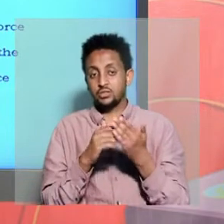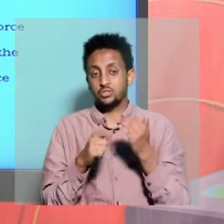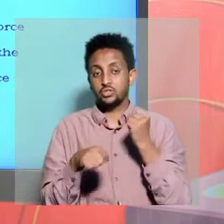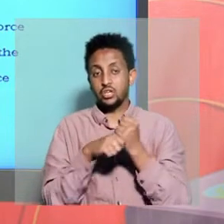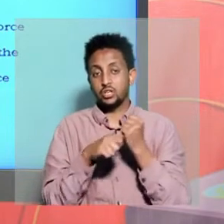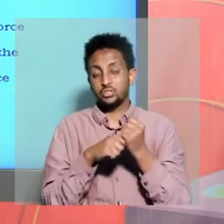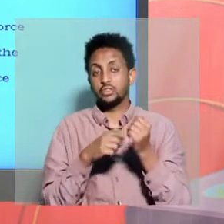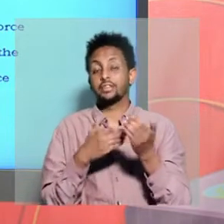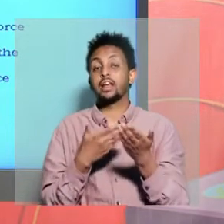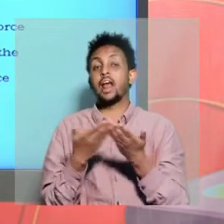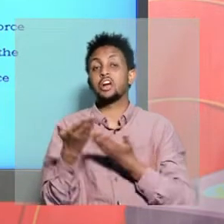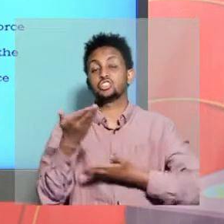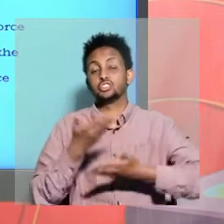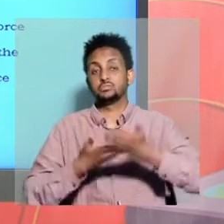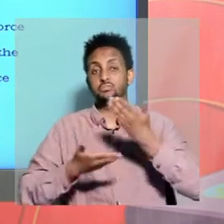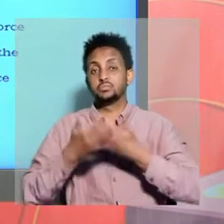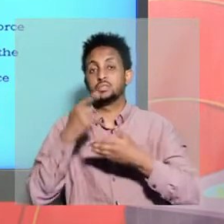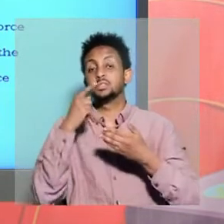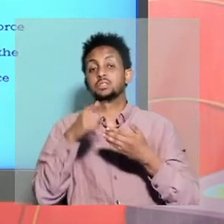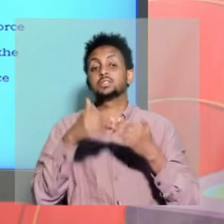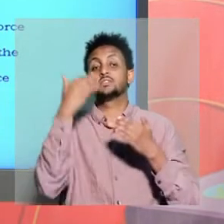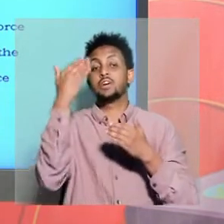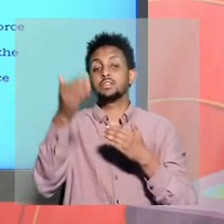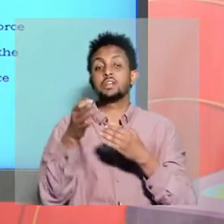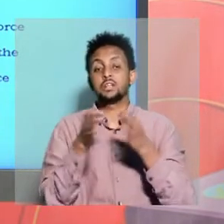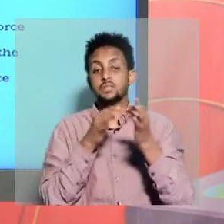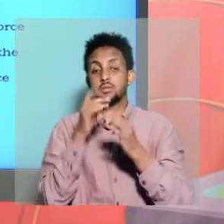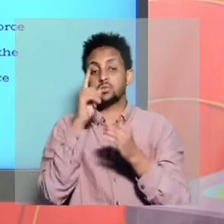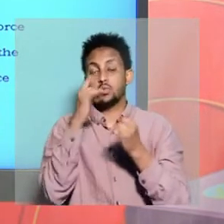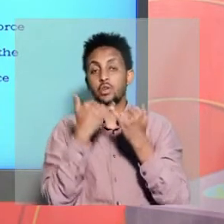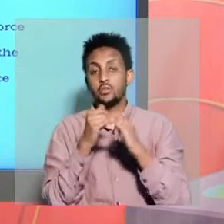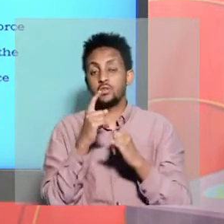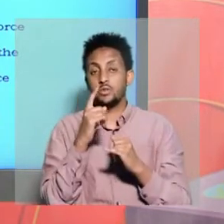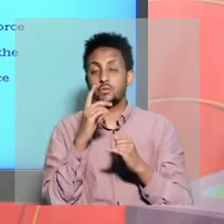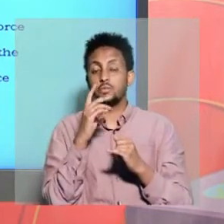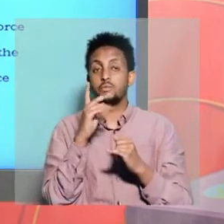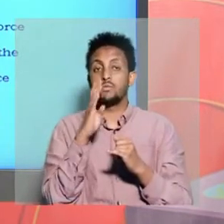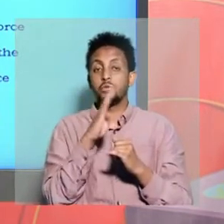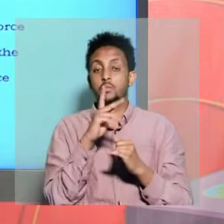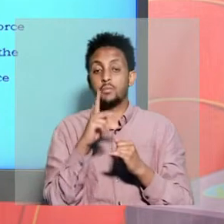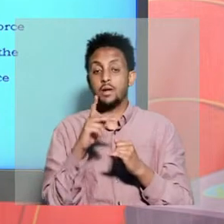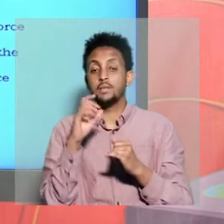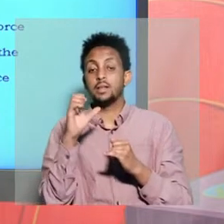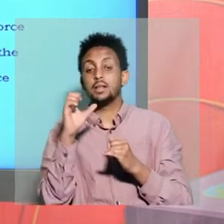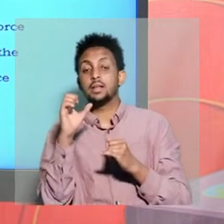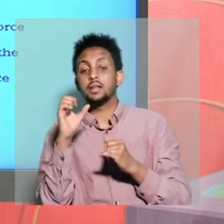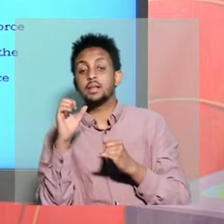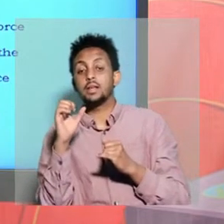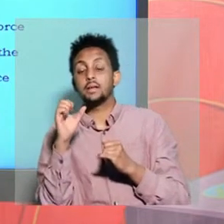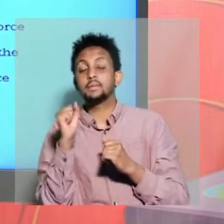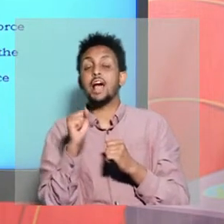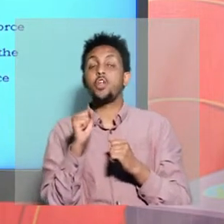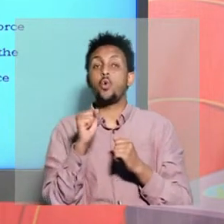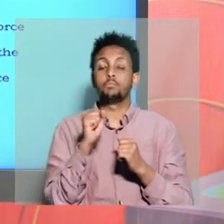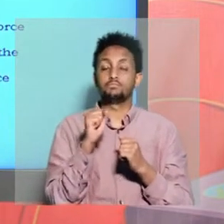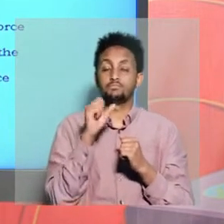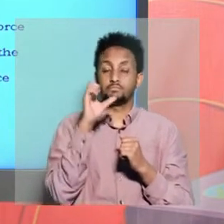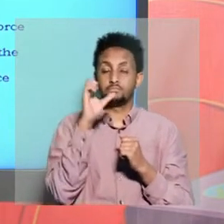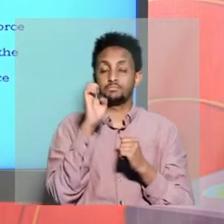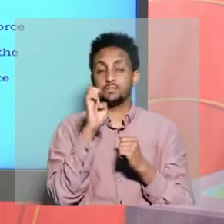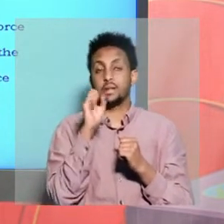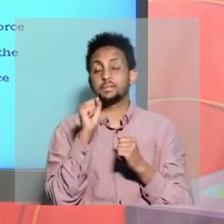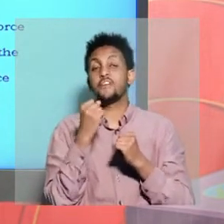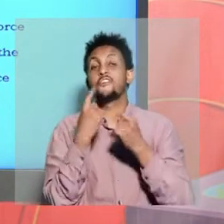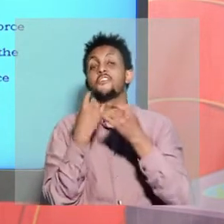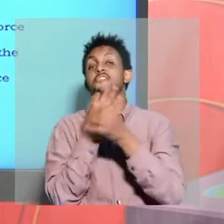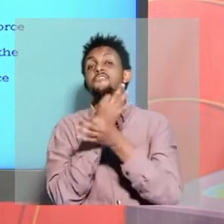charge interaction. And it's further can be expressed as 1 over 4 pi epsilon naught. Epsilon naught is known to be the permittivity of free